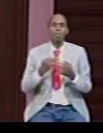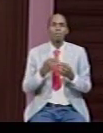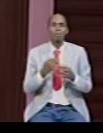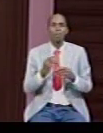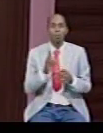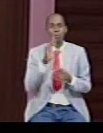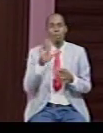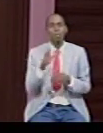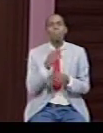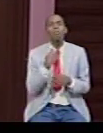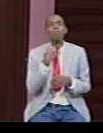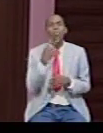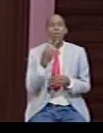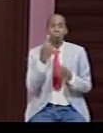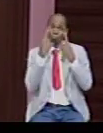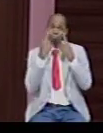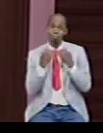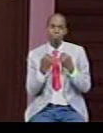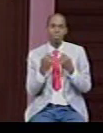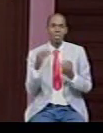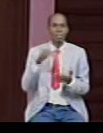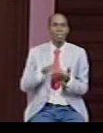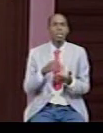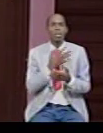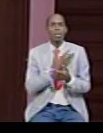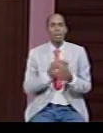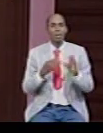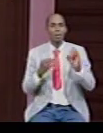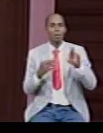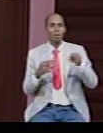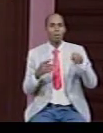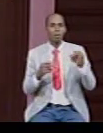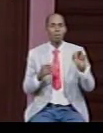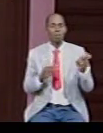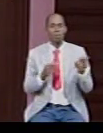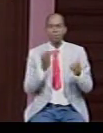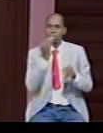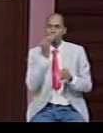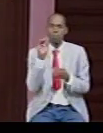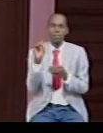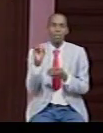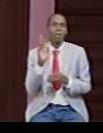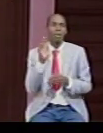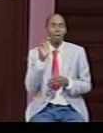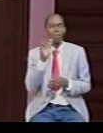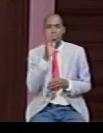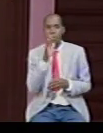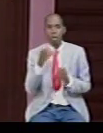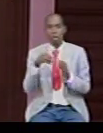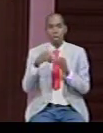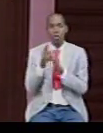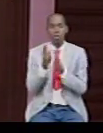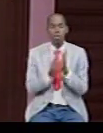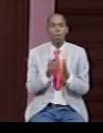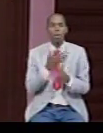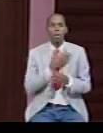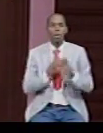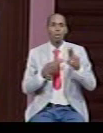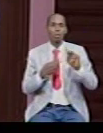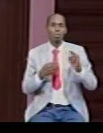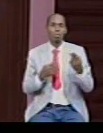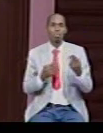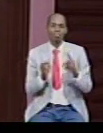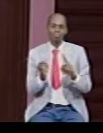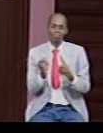again, and Orpah kissed her mother-in-law and went back, but Ruth clave unto